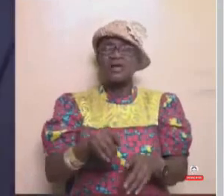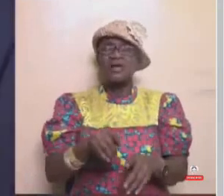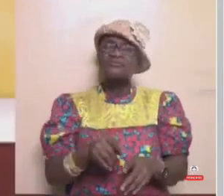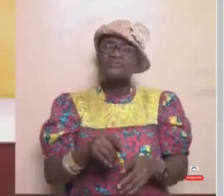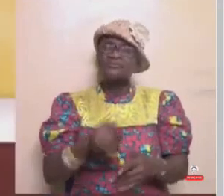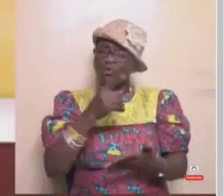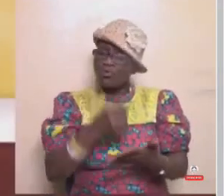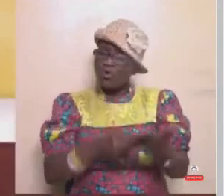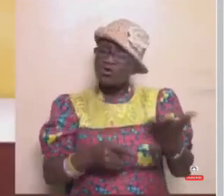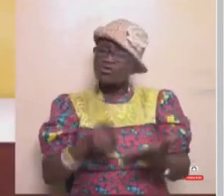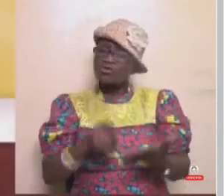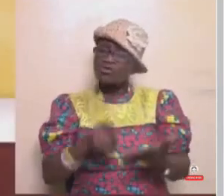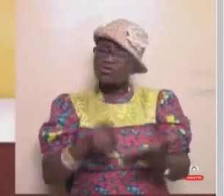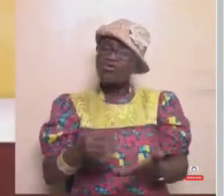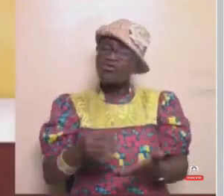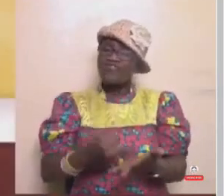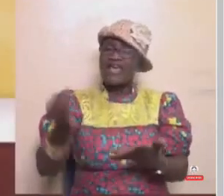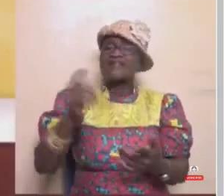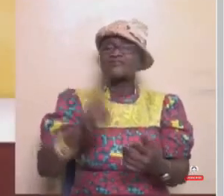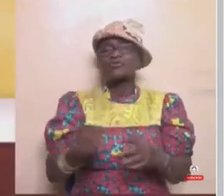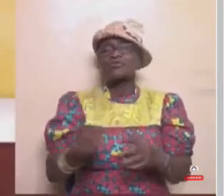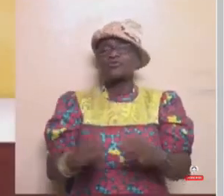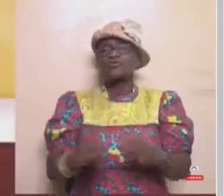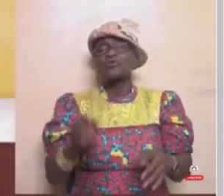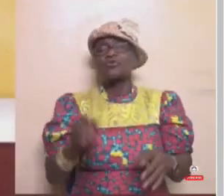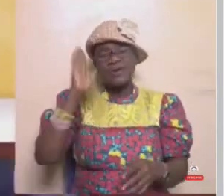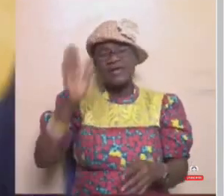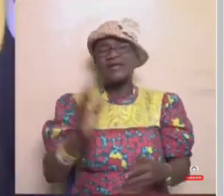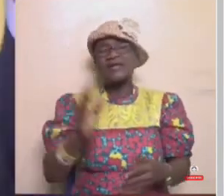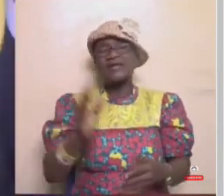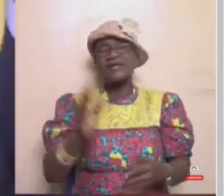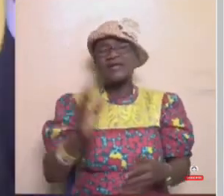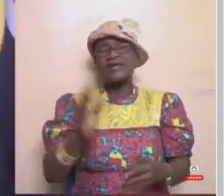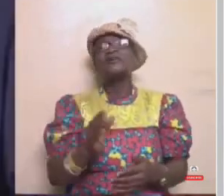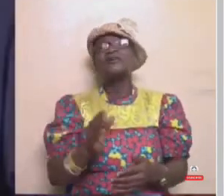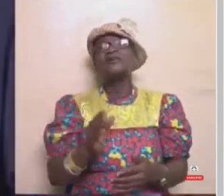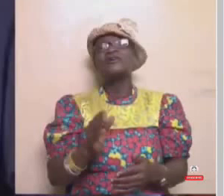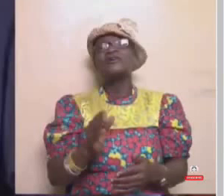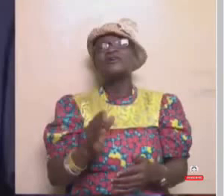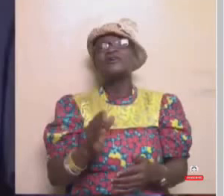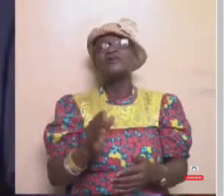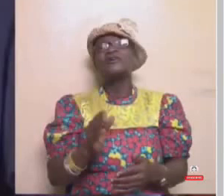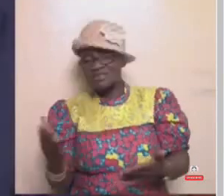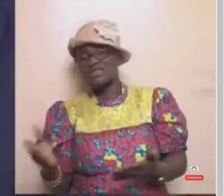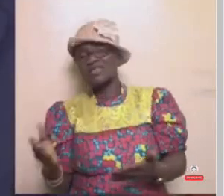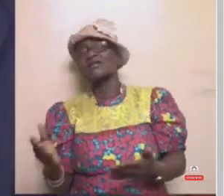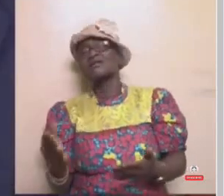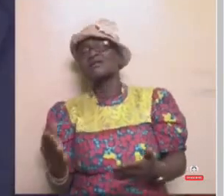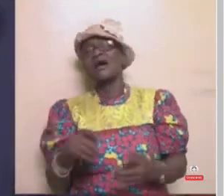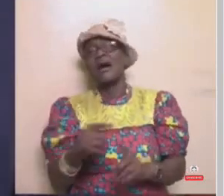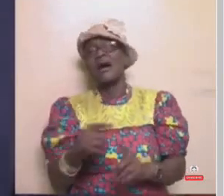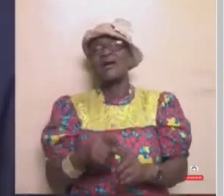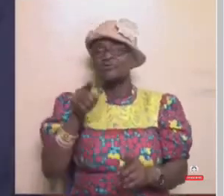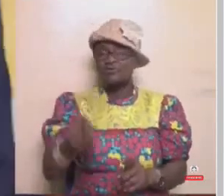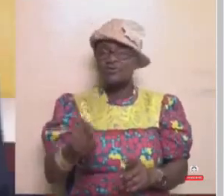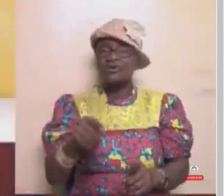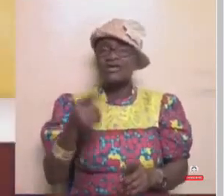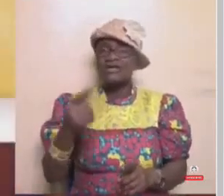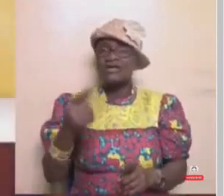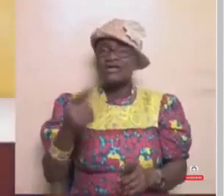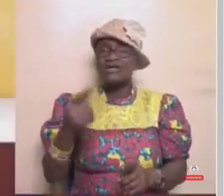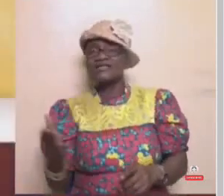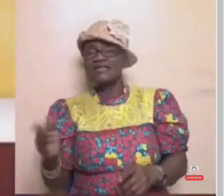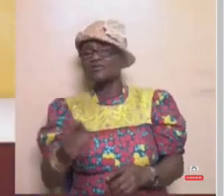will eventually do something about you. The sin you don't do something about will eventually